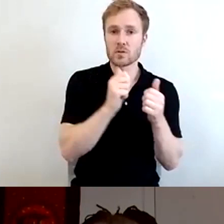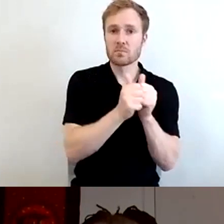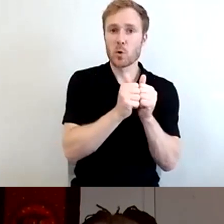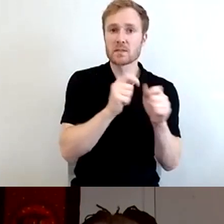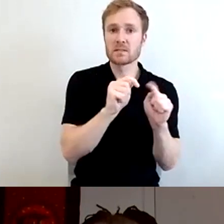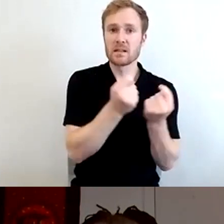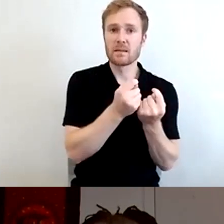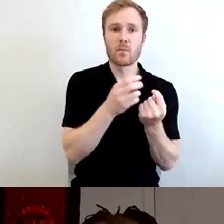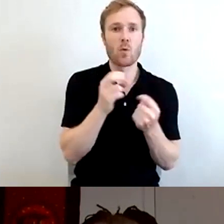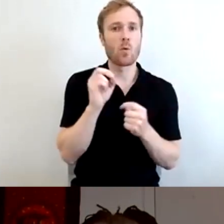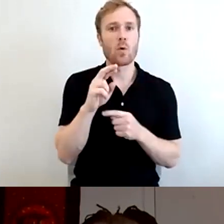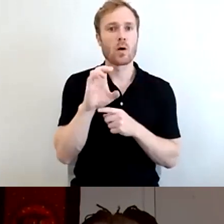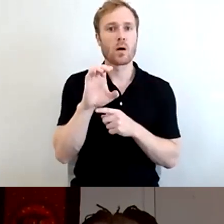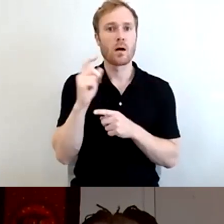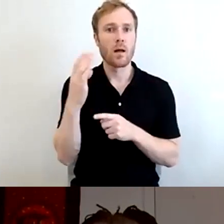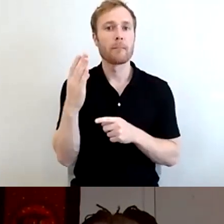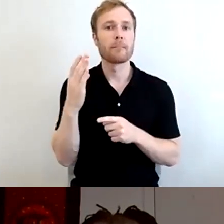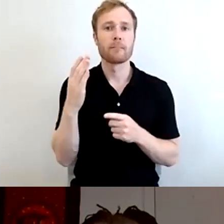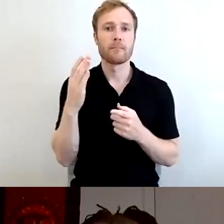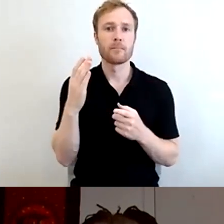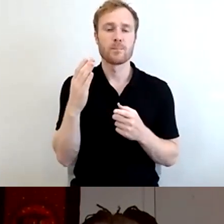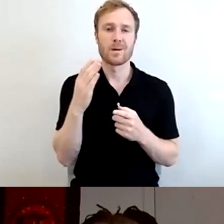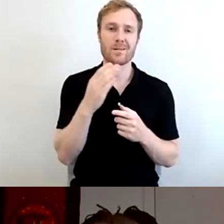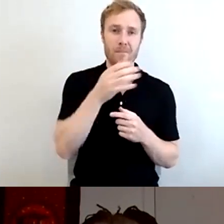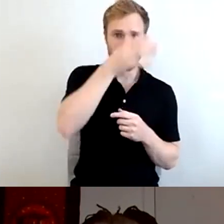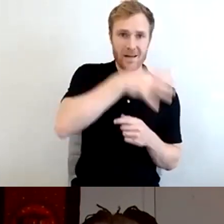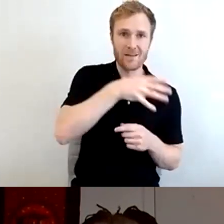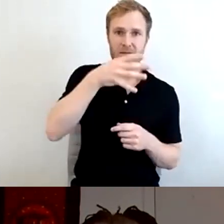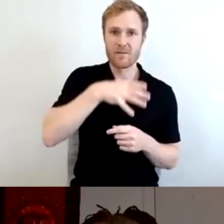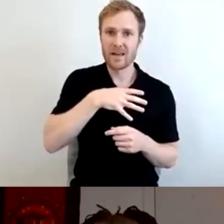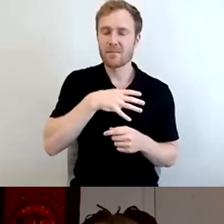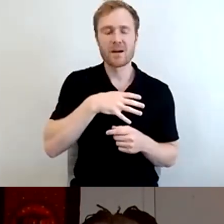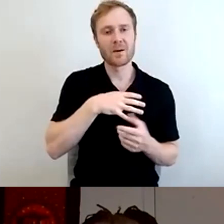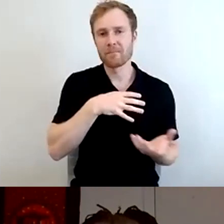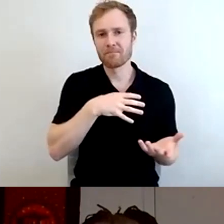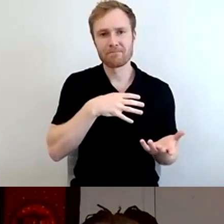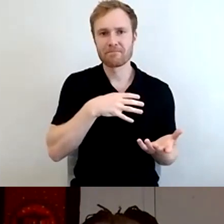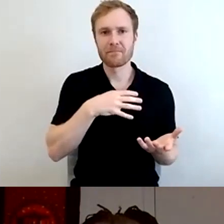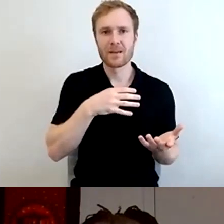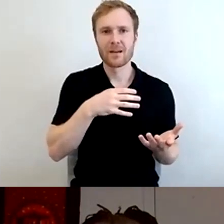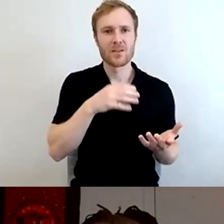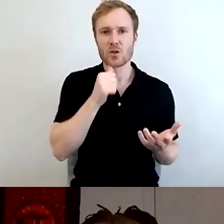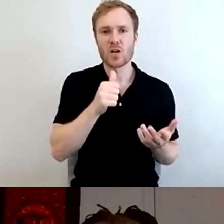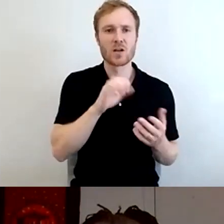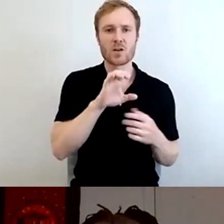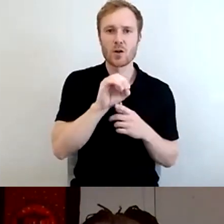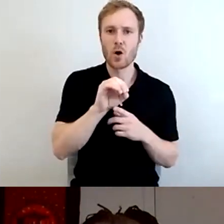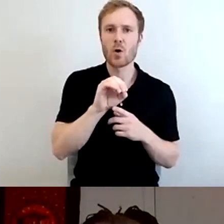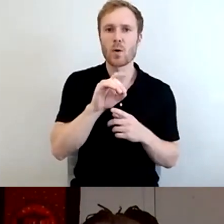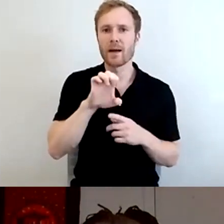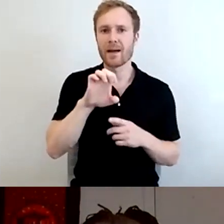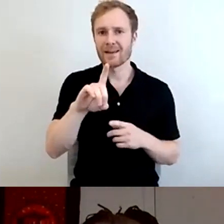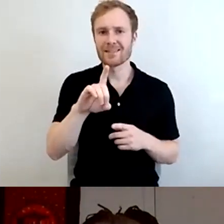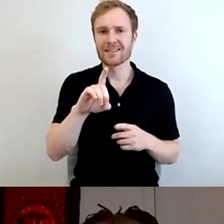just like male and female, and they're not co-ed. For a lot of youth, that's like, well, what do we do? Especially